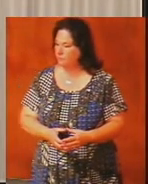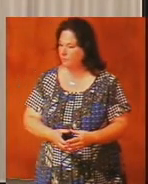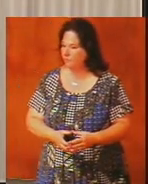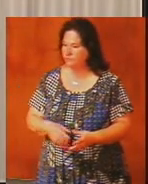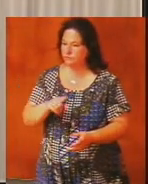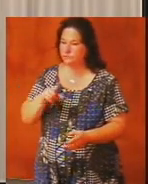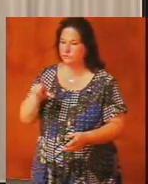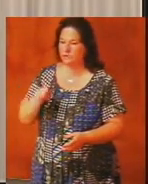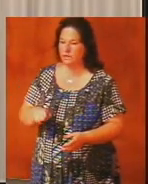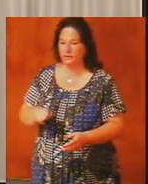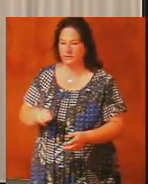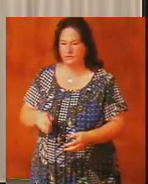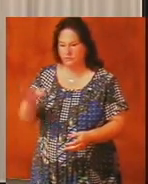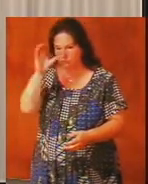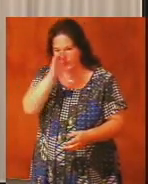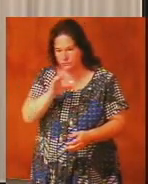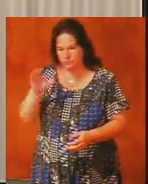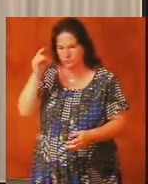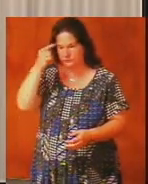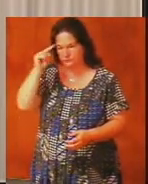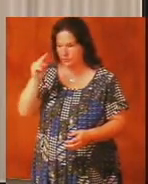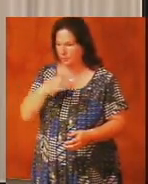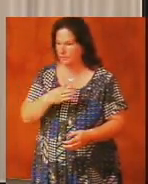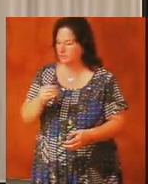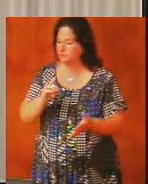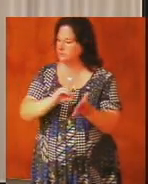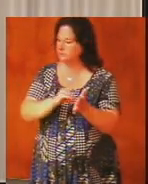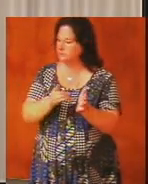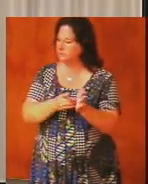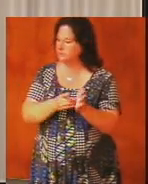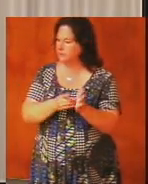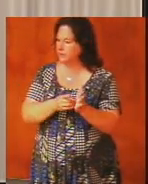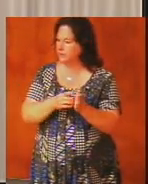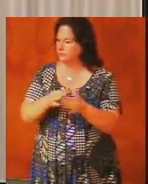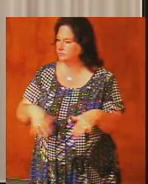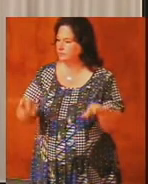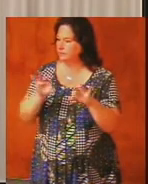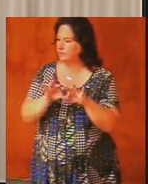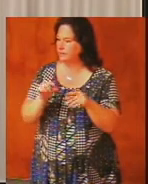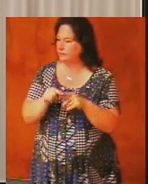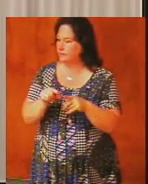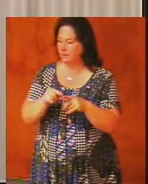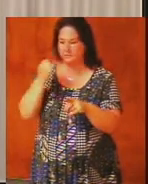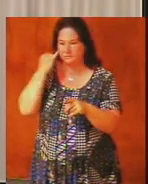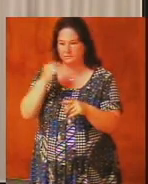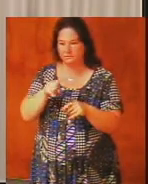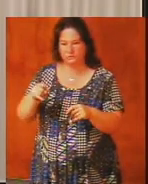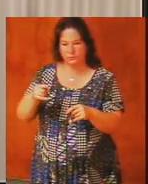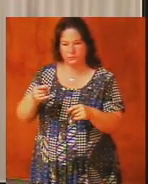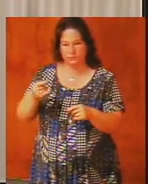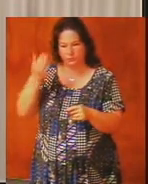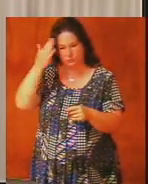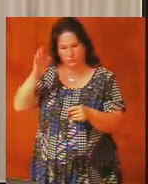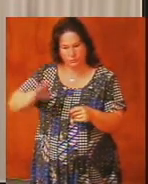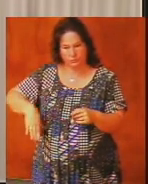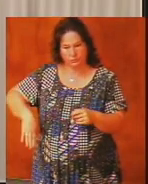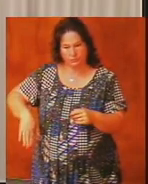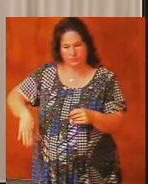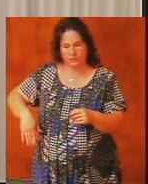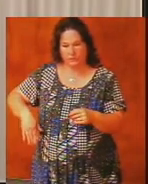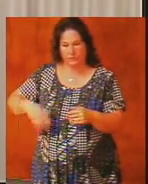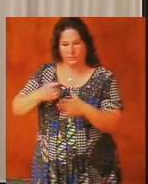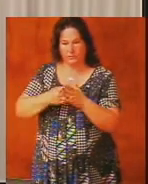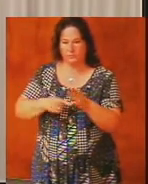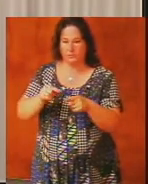You need to look for and define key words if you don't already know what those words